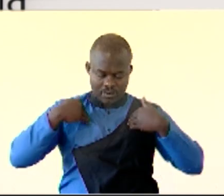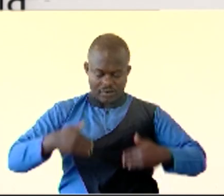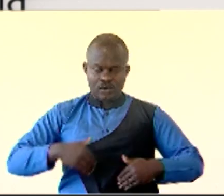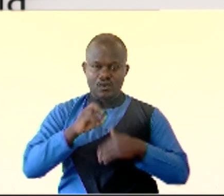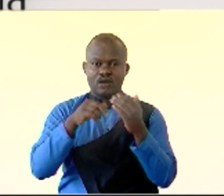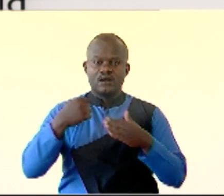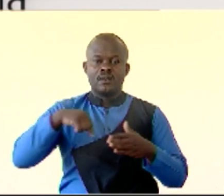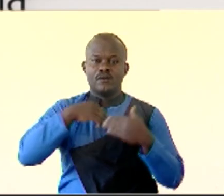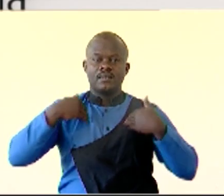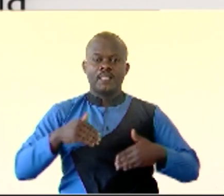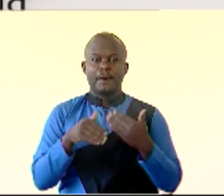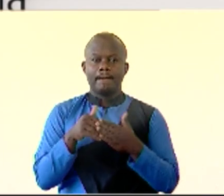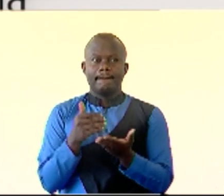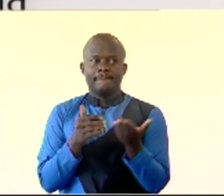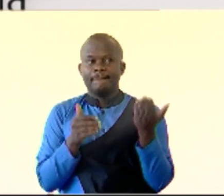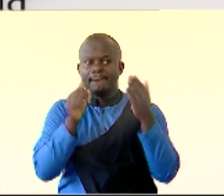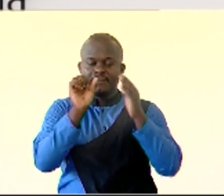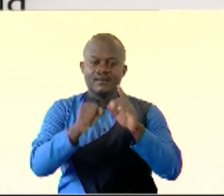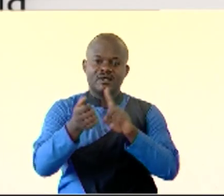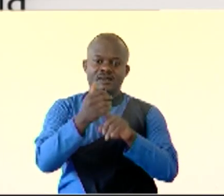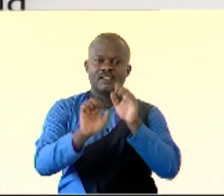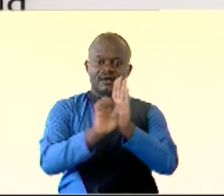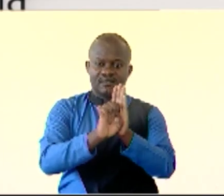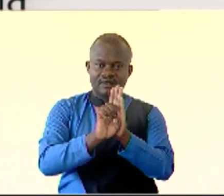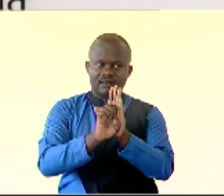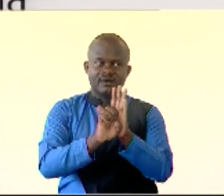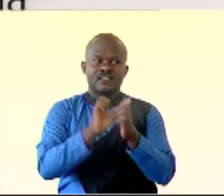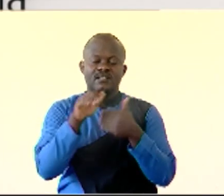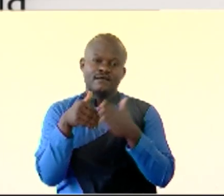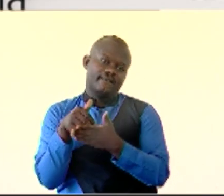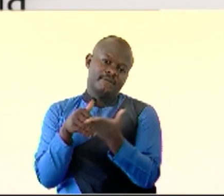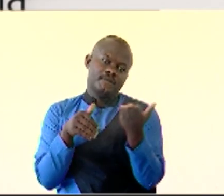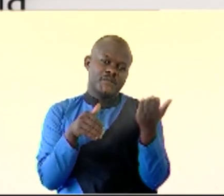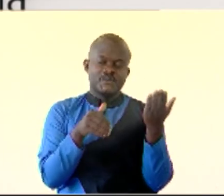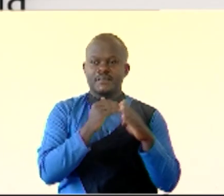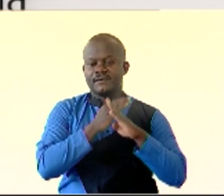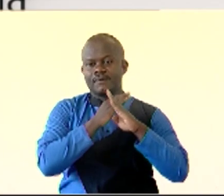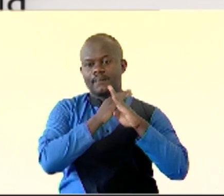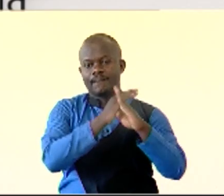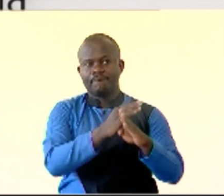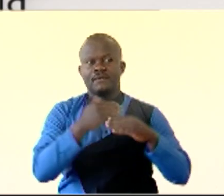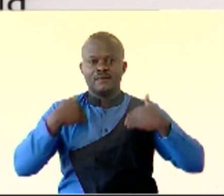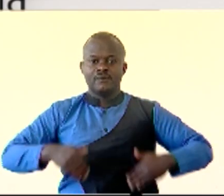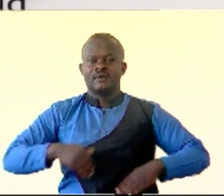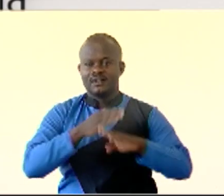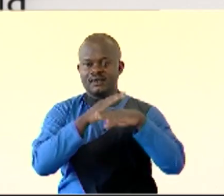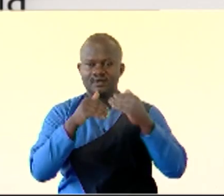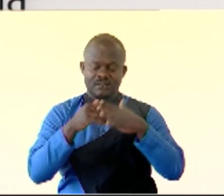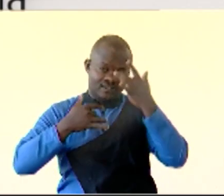body soldiers, take an example, there must be a line of defense that defends the body against those